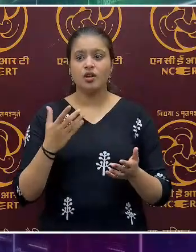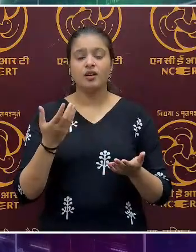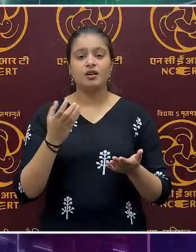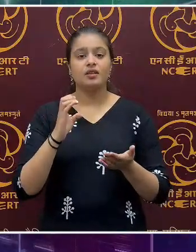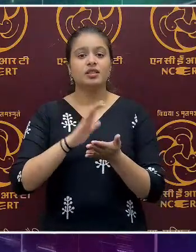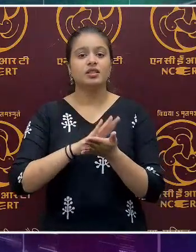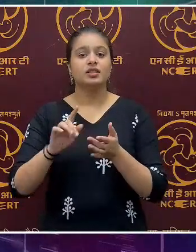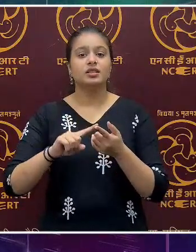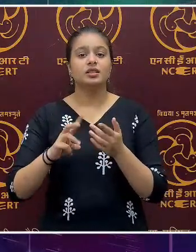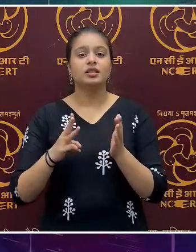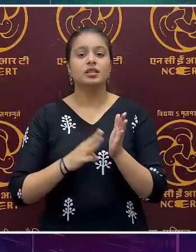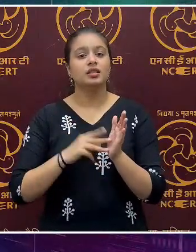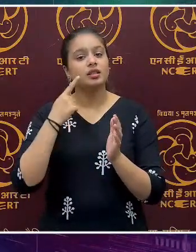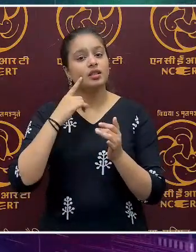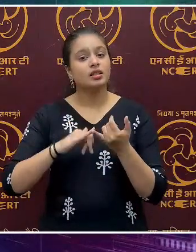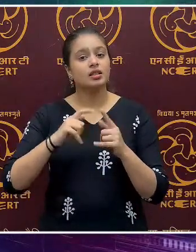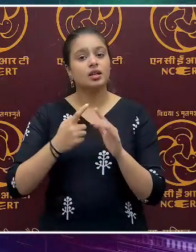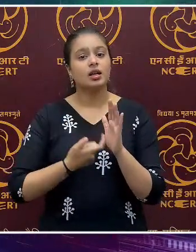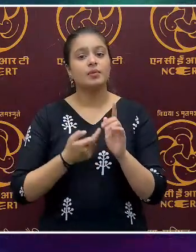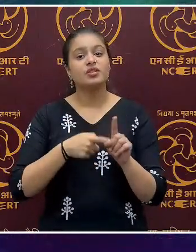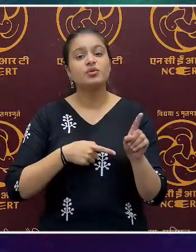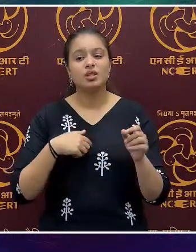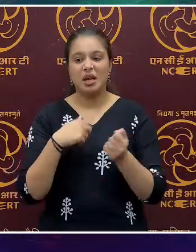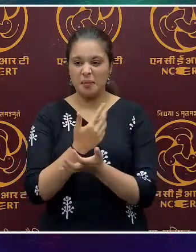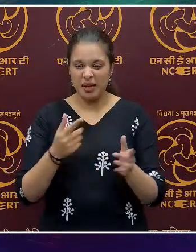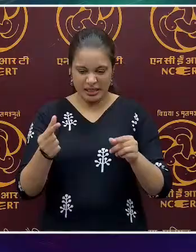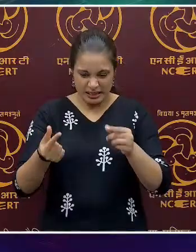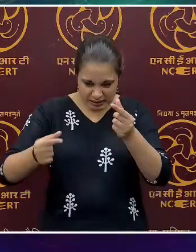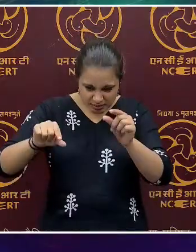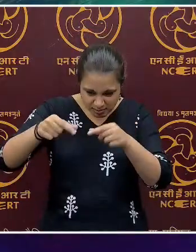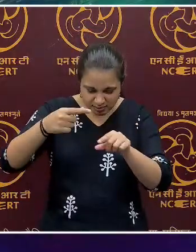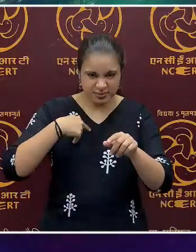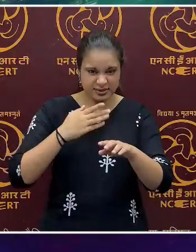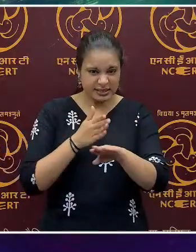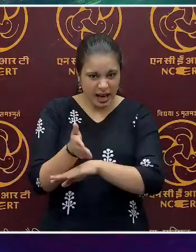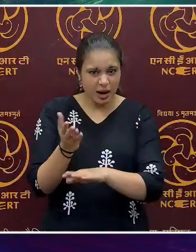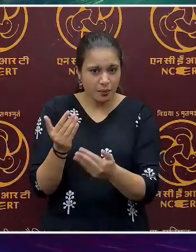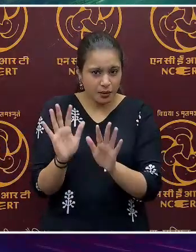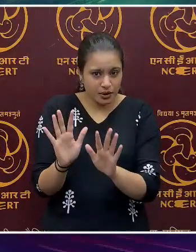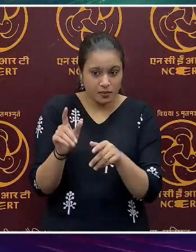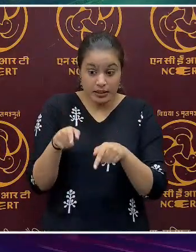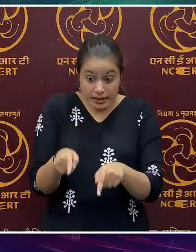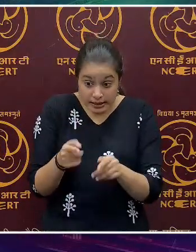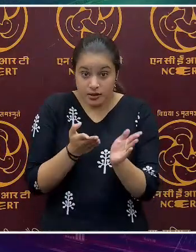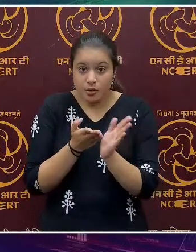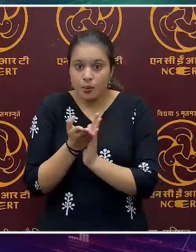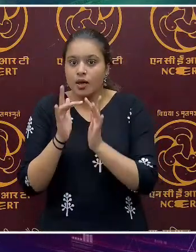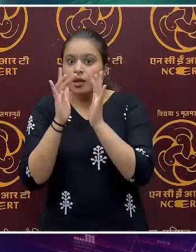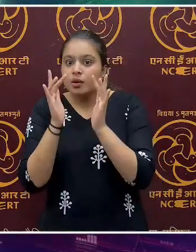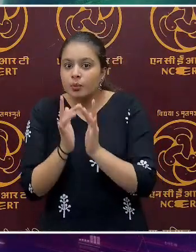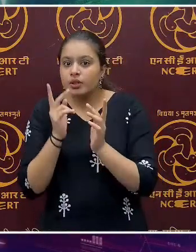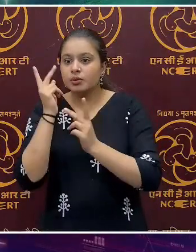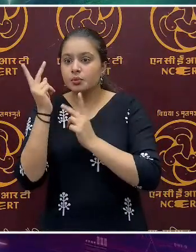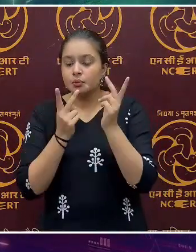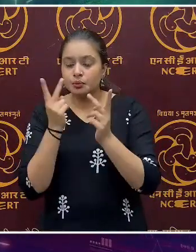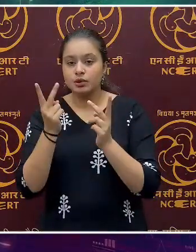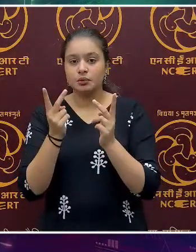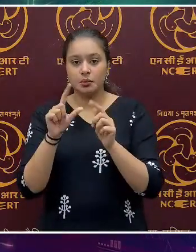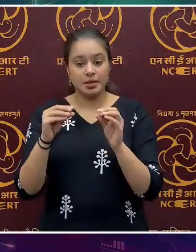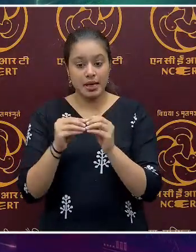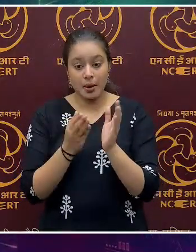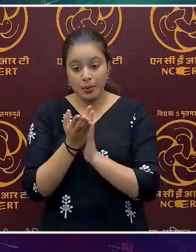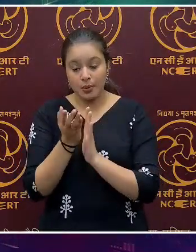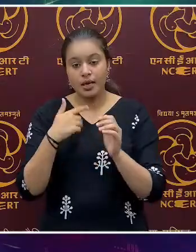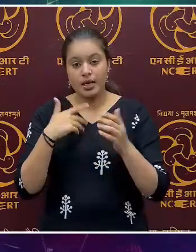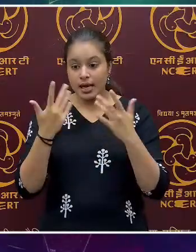Like suppose for in chemistry lab many harmful gases, chemicals are Right. there. So with the help of this virtual lab, so